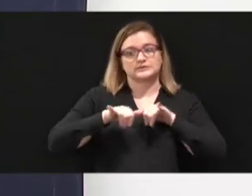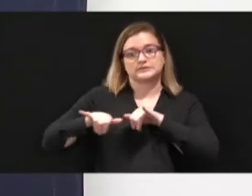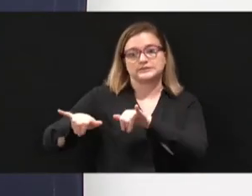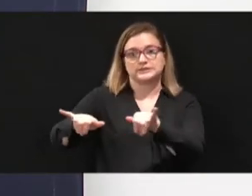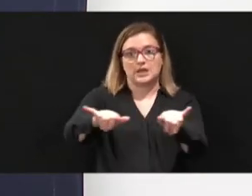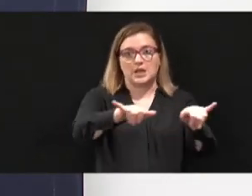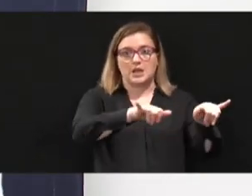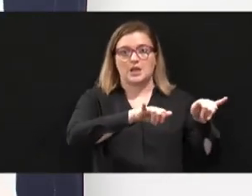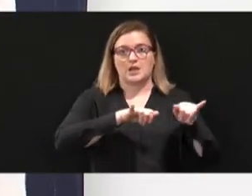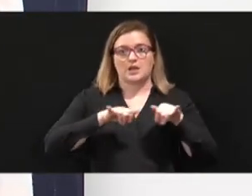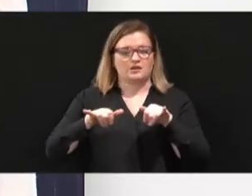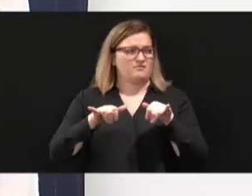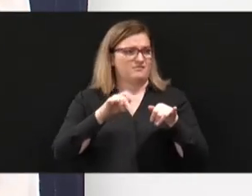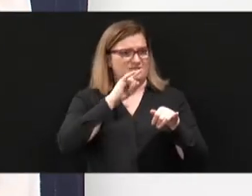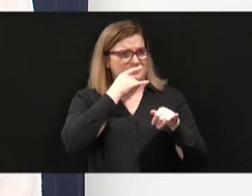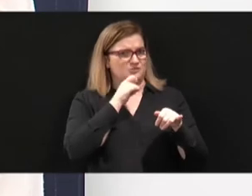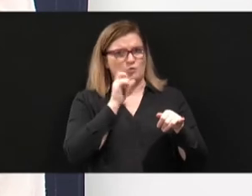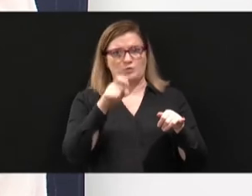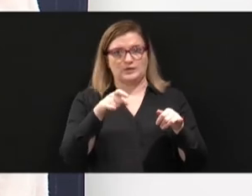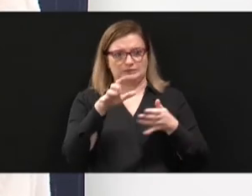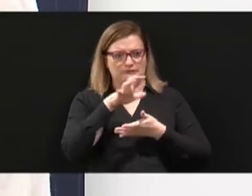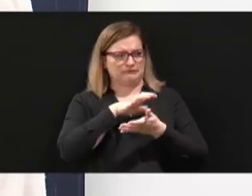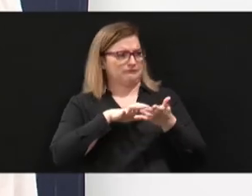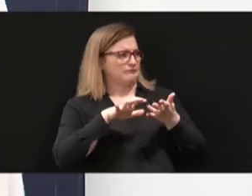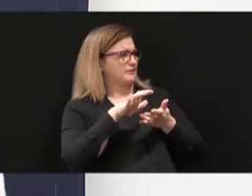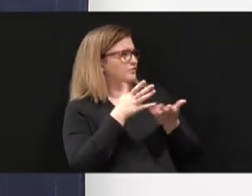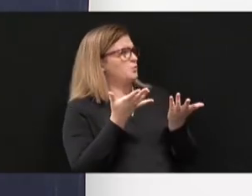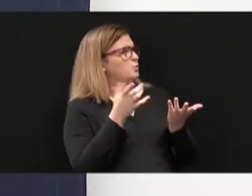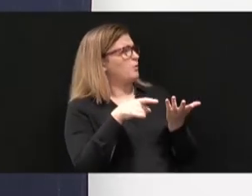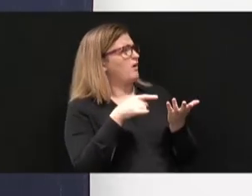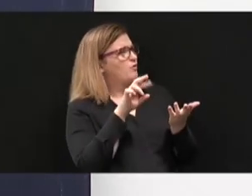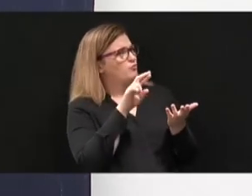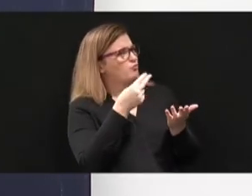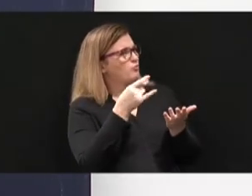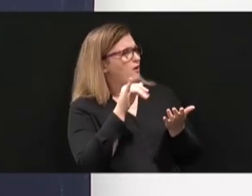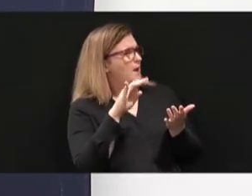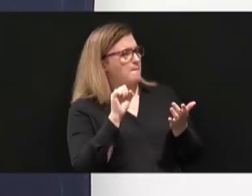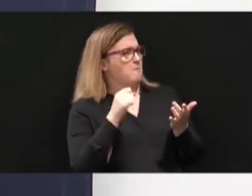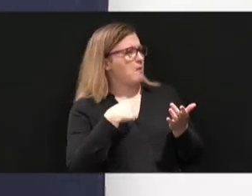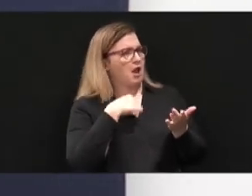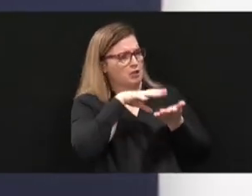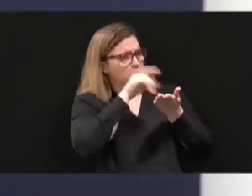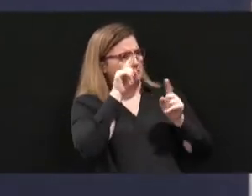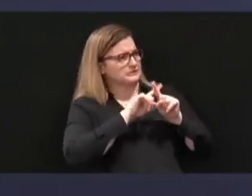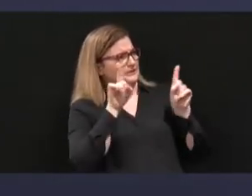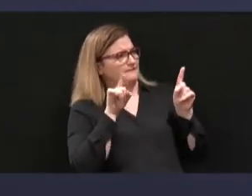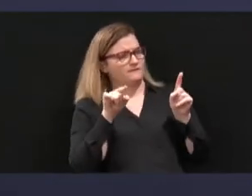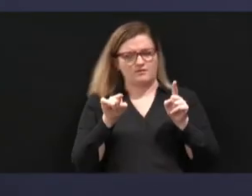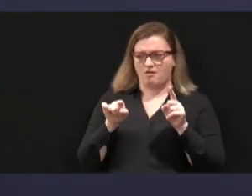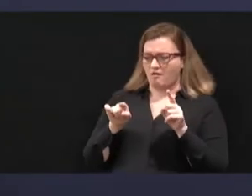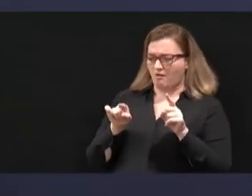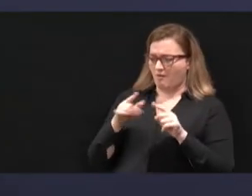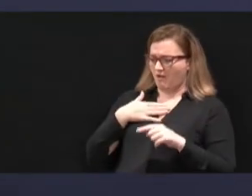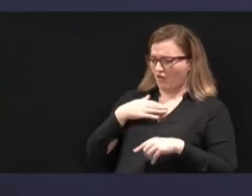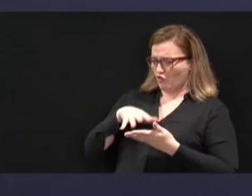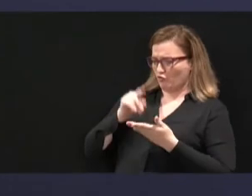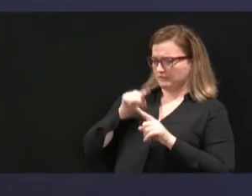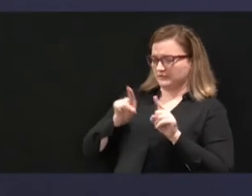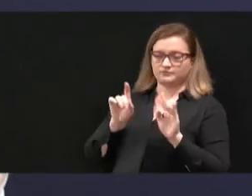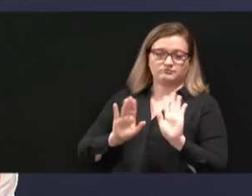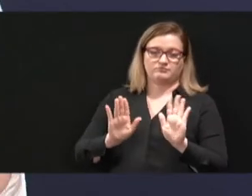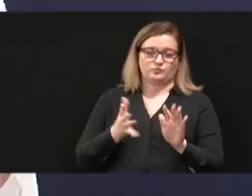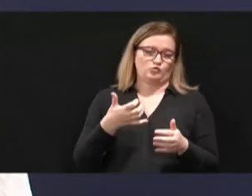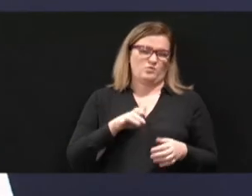don't get confused. There's enough confusion out there as it is. Okay, so that was one. Another one